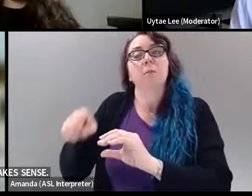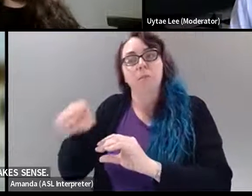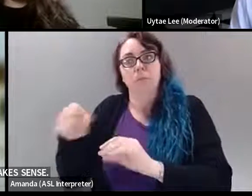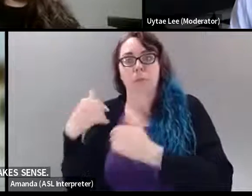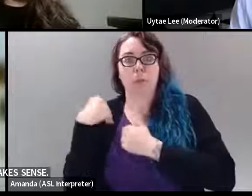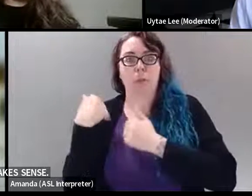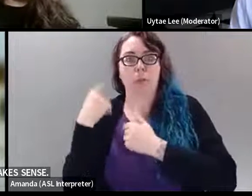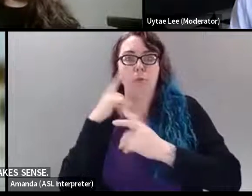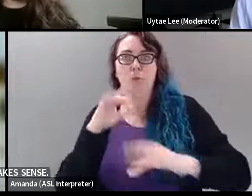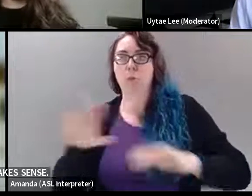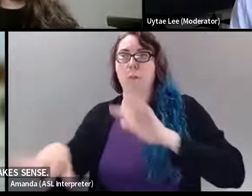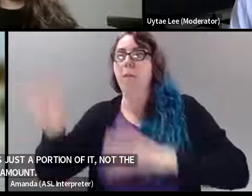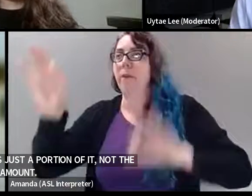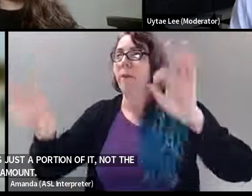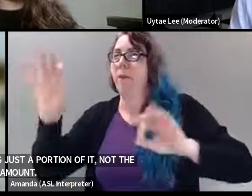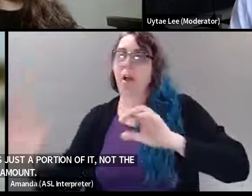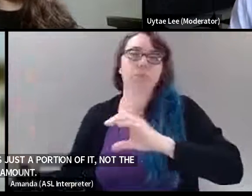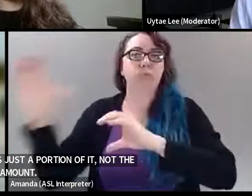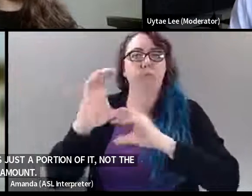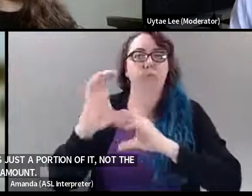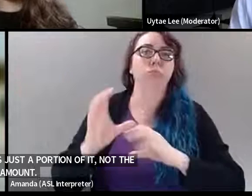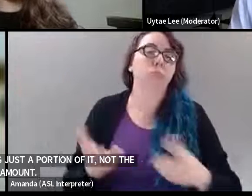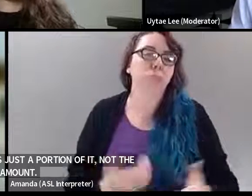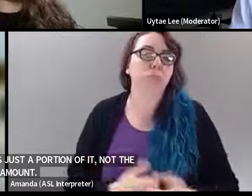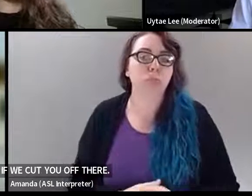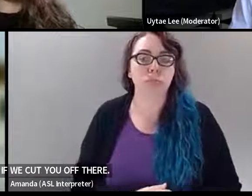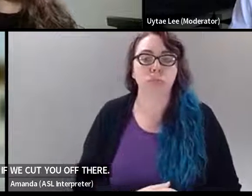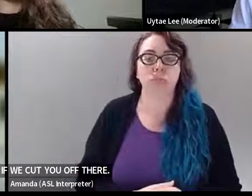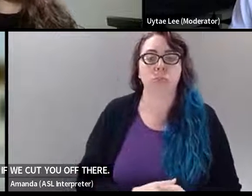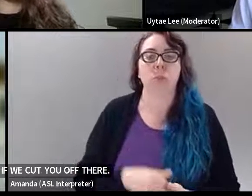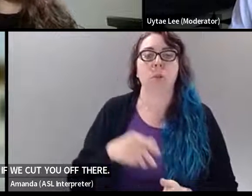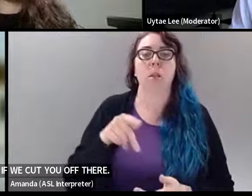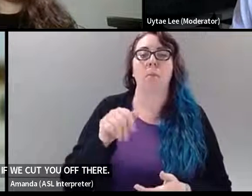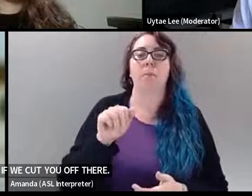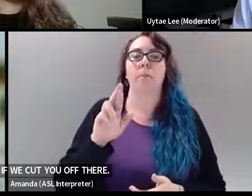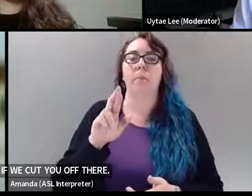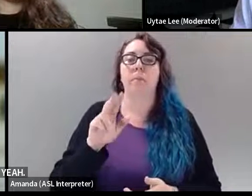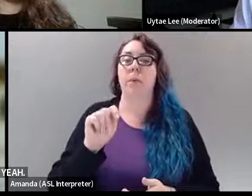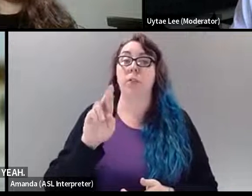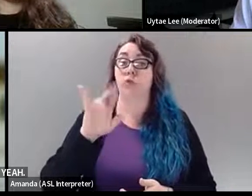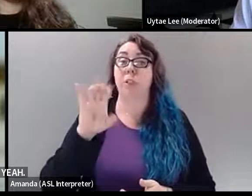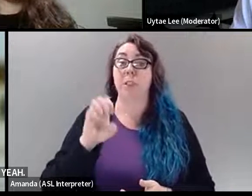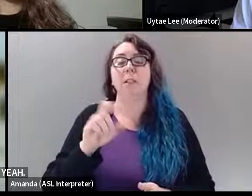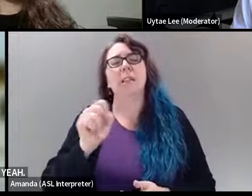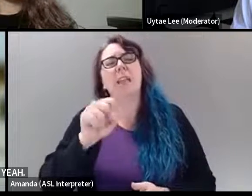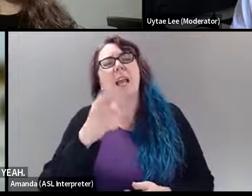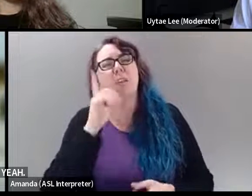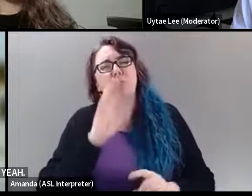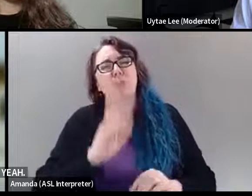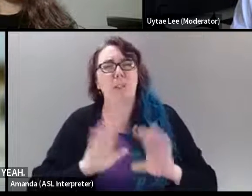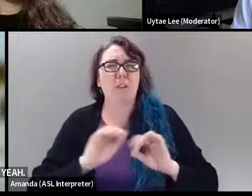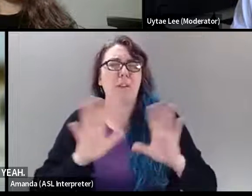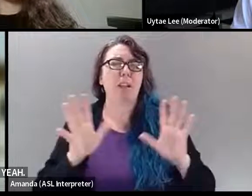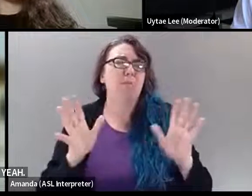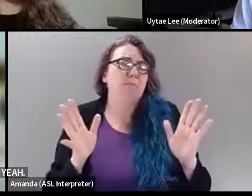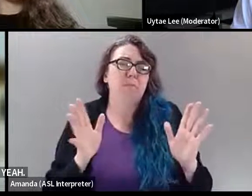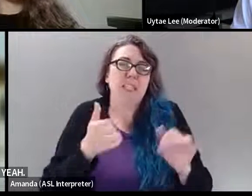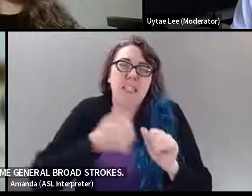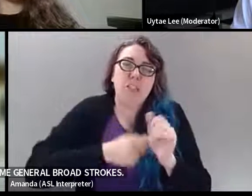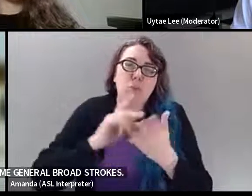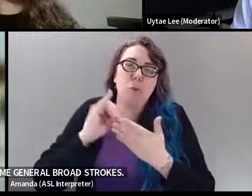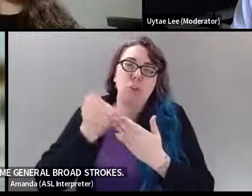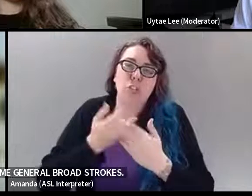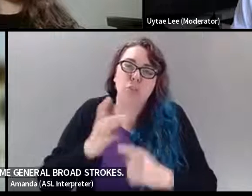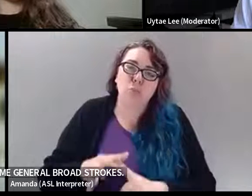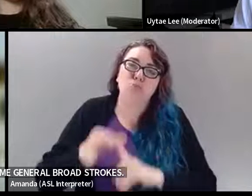some general broad strokes. Like every project is different, and there's some projects that come in lower budgets. There's some projects